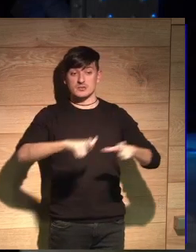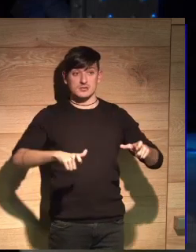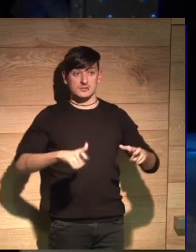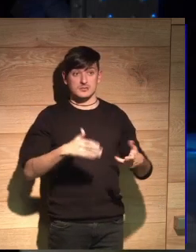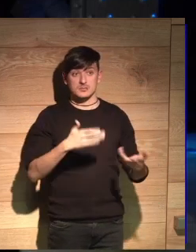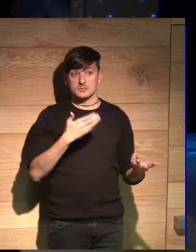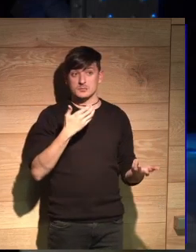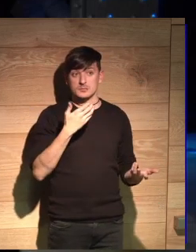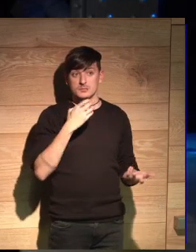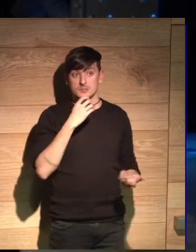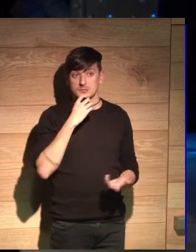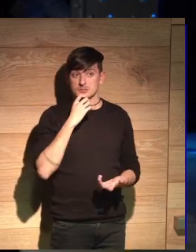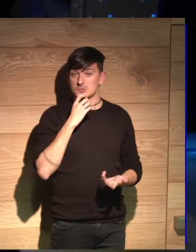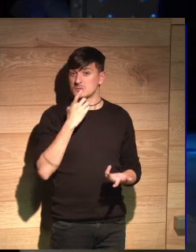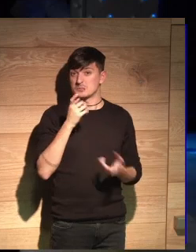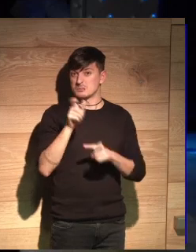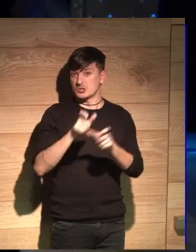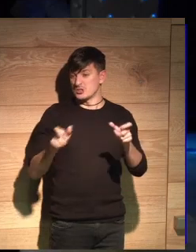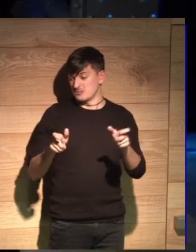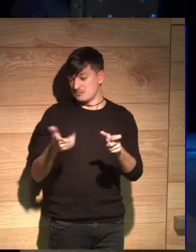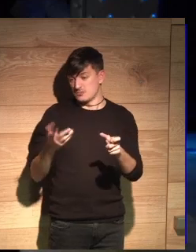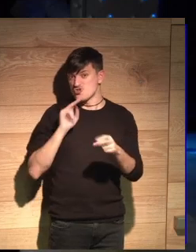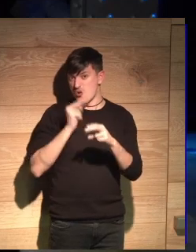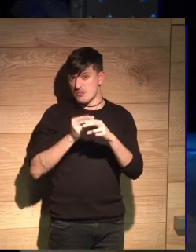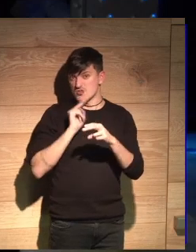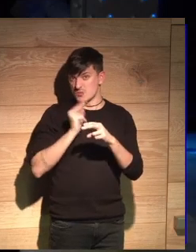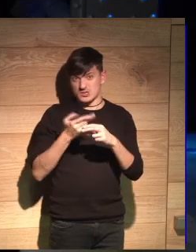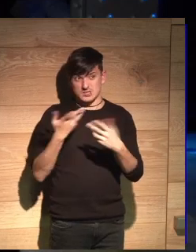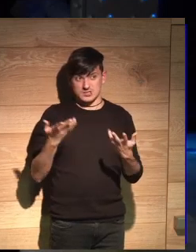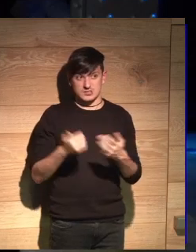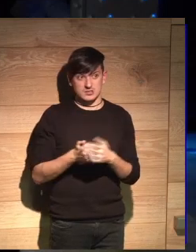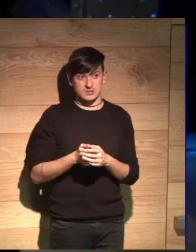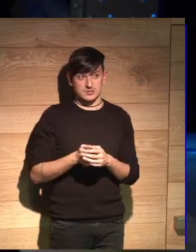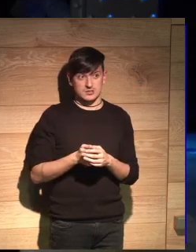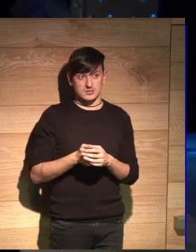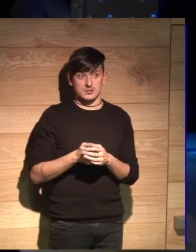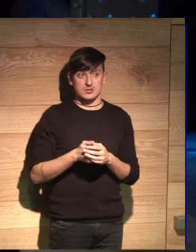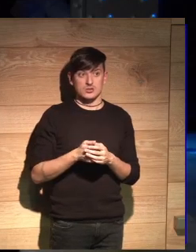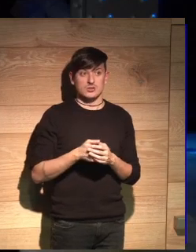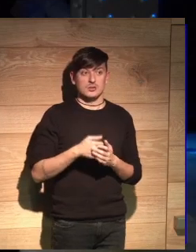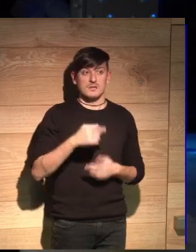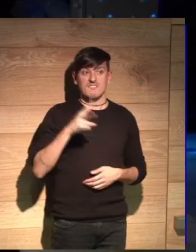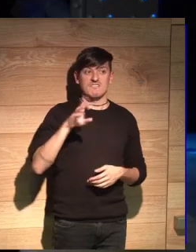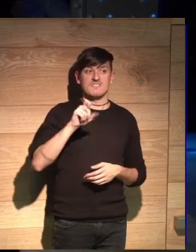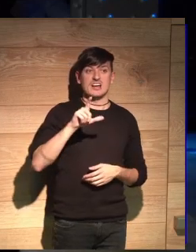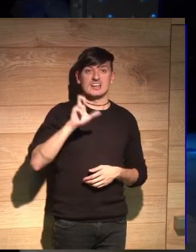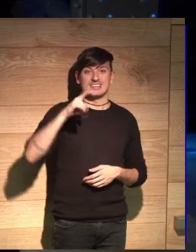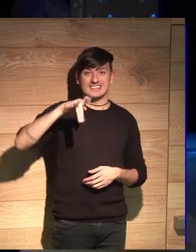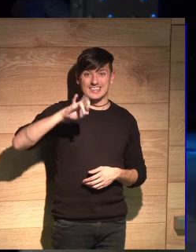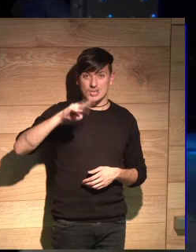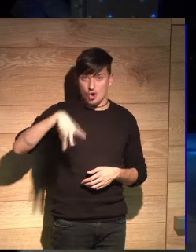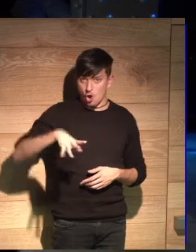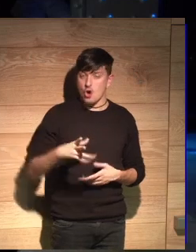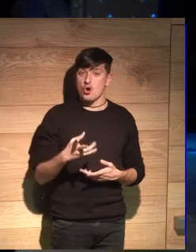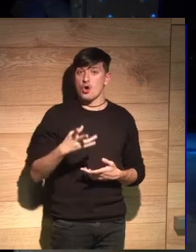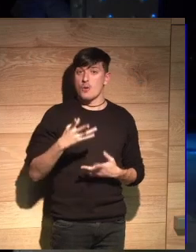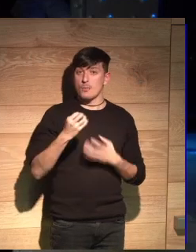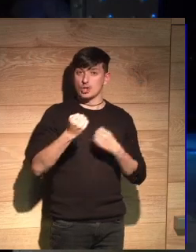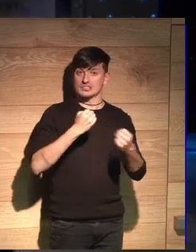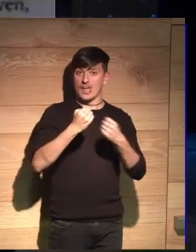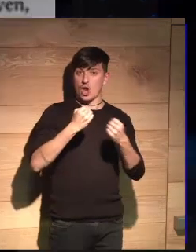people like Billy Sanders, Baby Ruth, we don't know him, Rodolfo Valentino, Jack Telsey, who